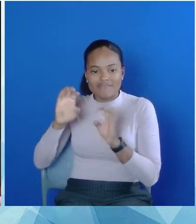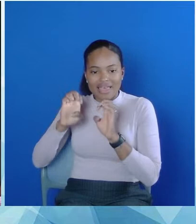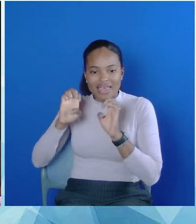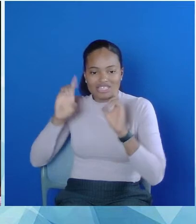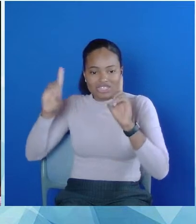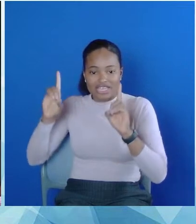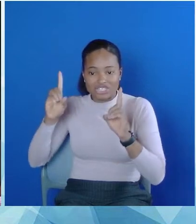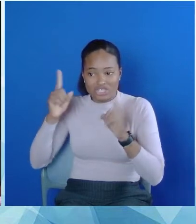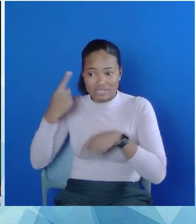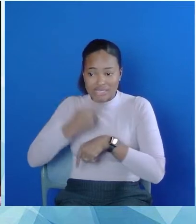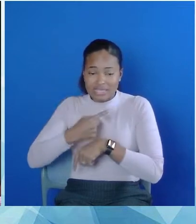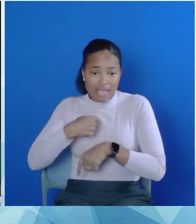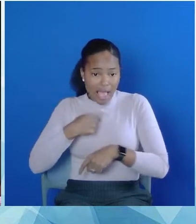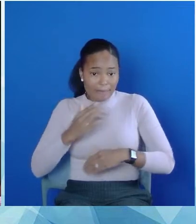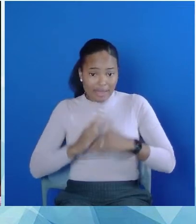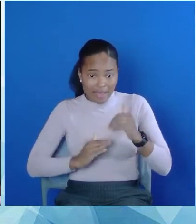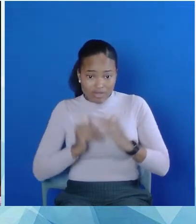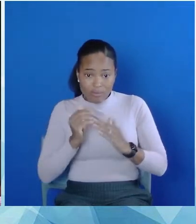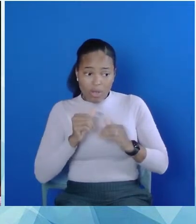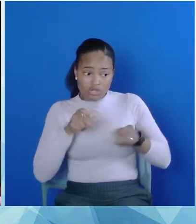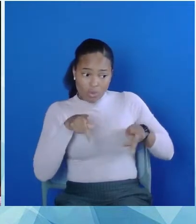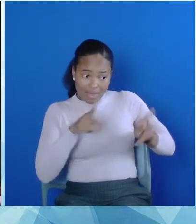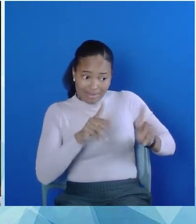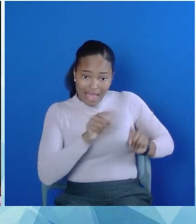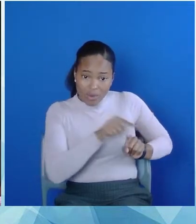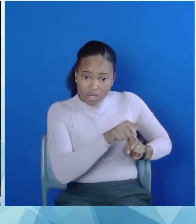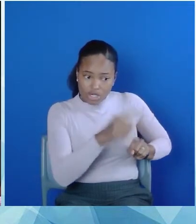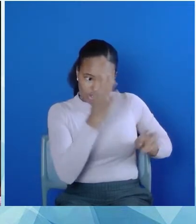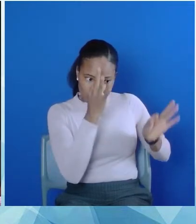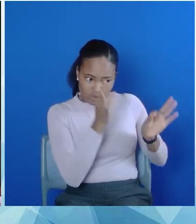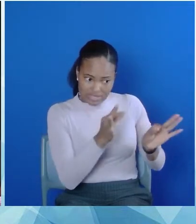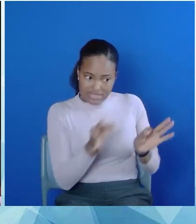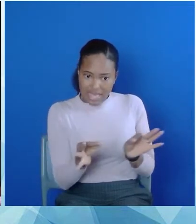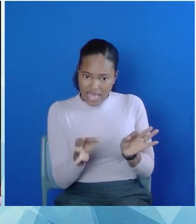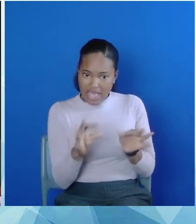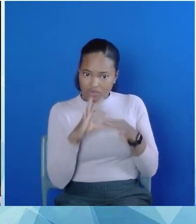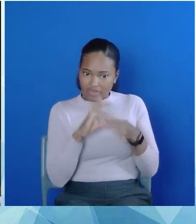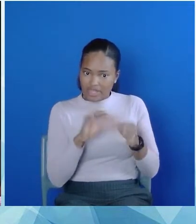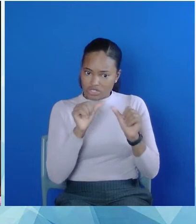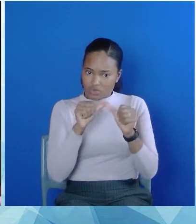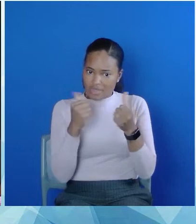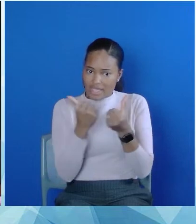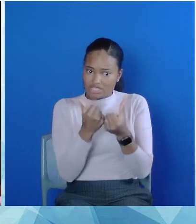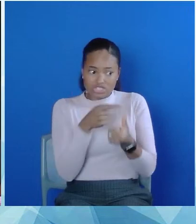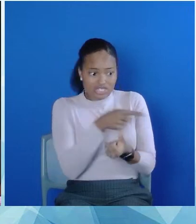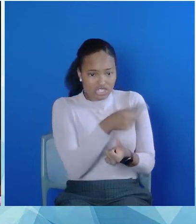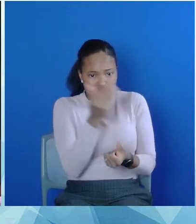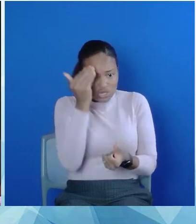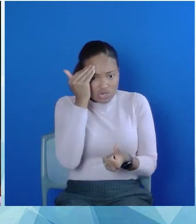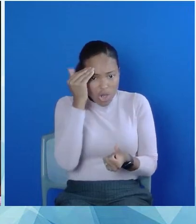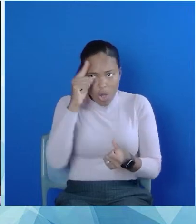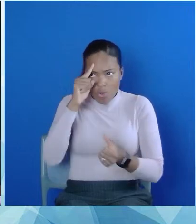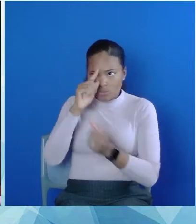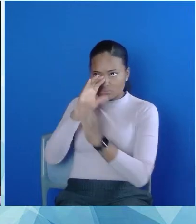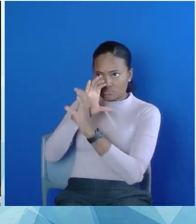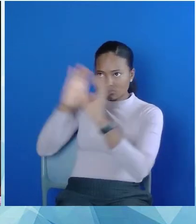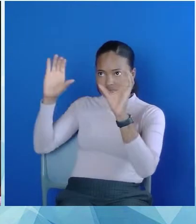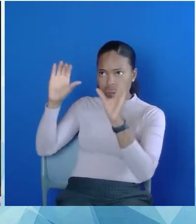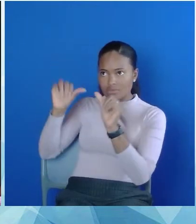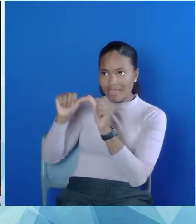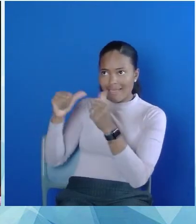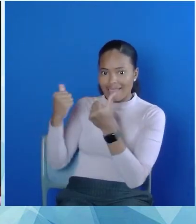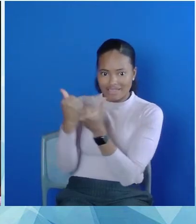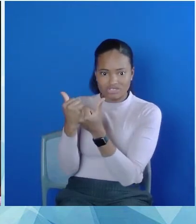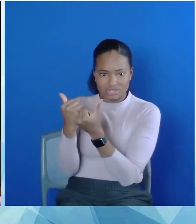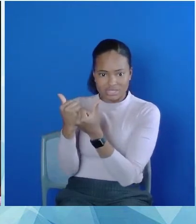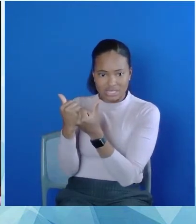make in order to run the agency, because she does have the larger picture of what the agency looks like, while we as board members